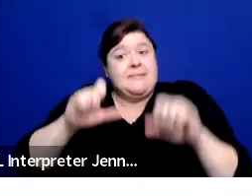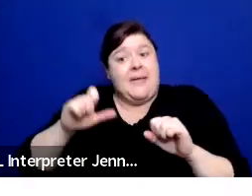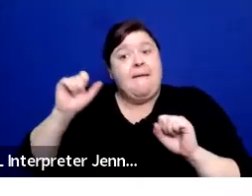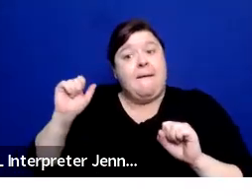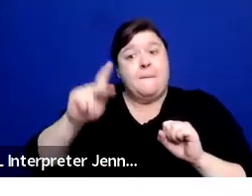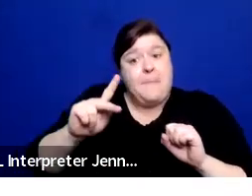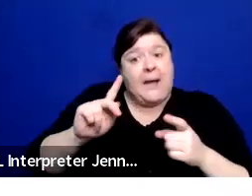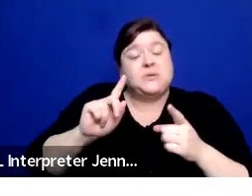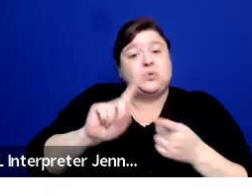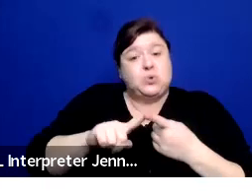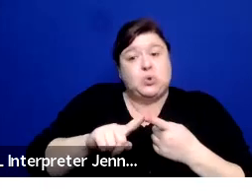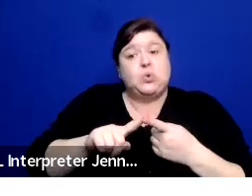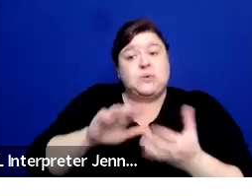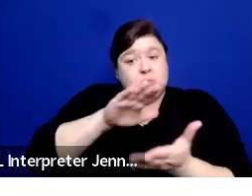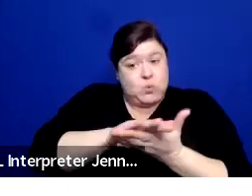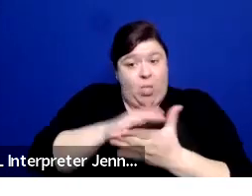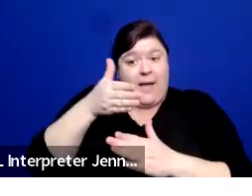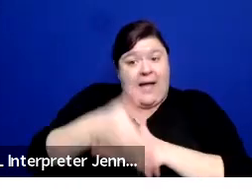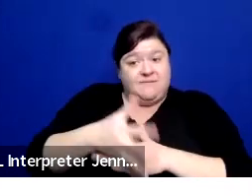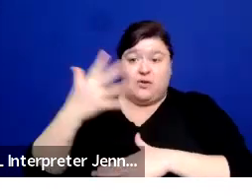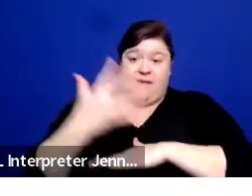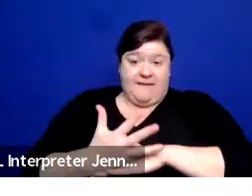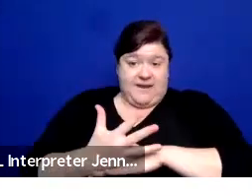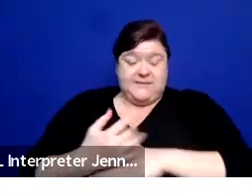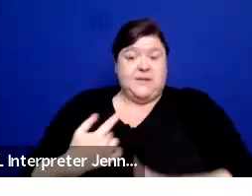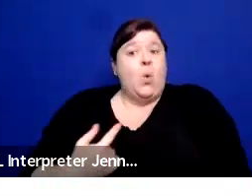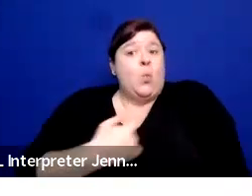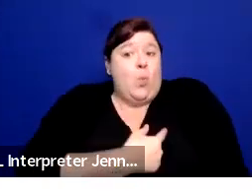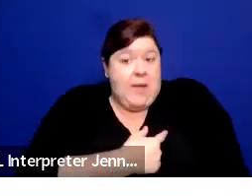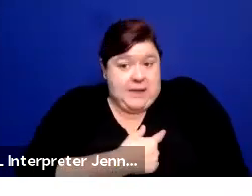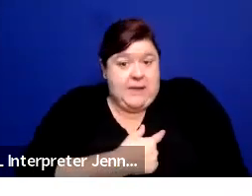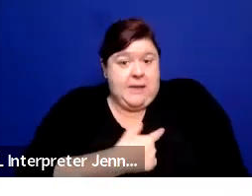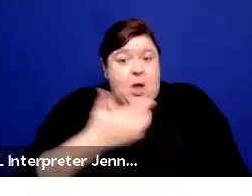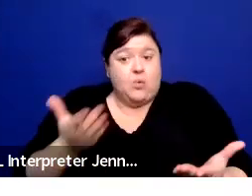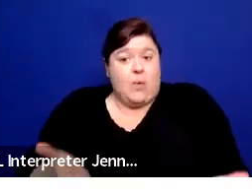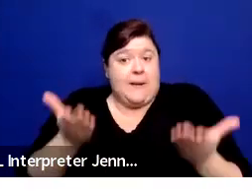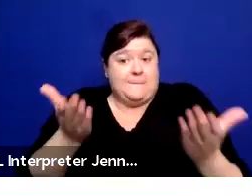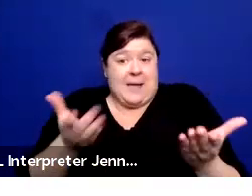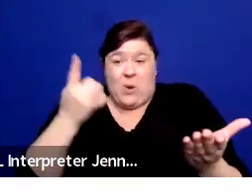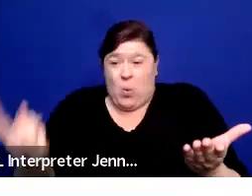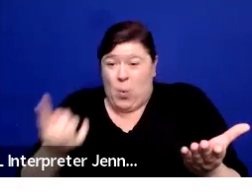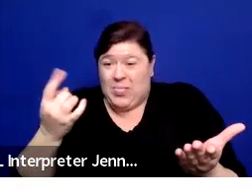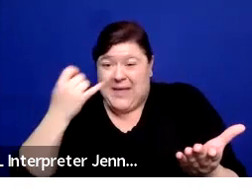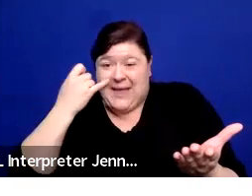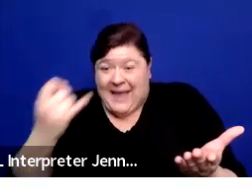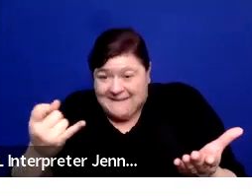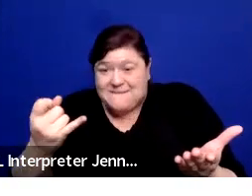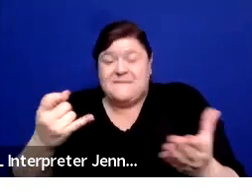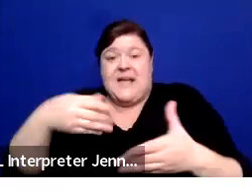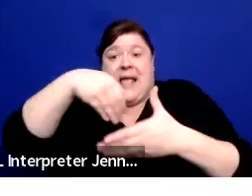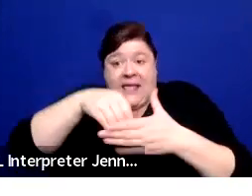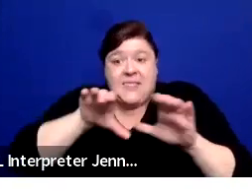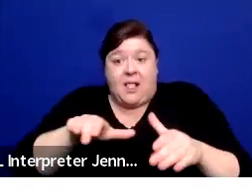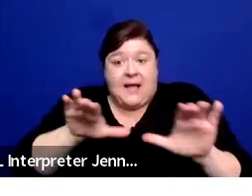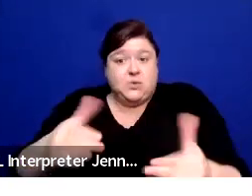classroom after just 5 days. And again, we are recommending that that only happens if there is universal masking within the